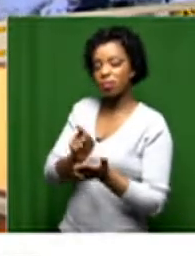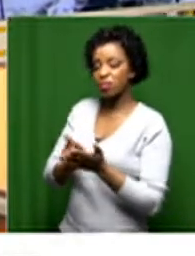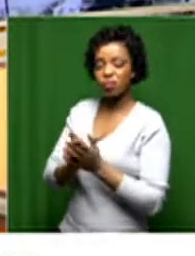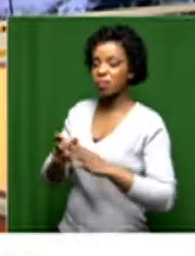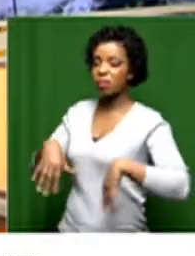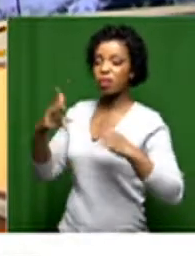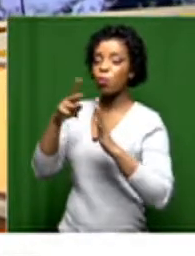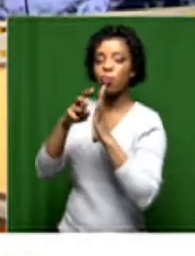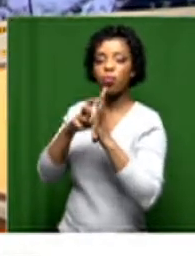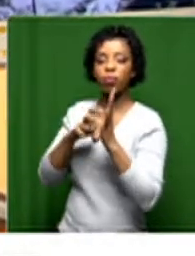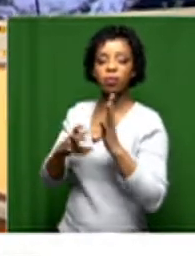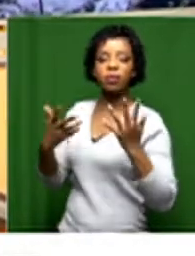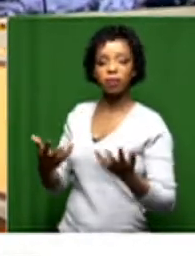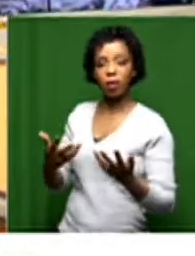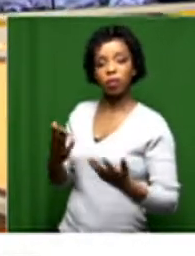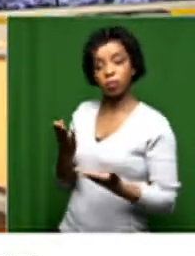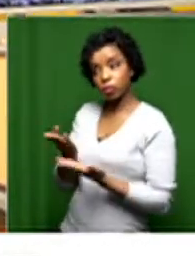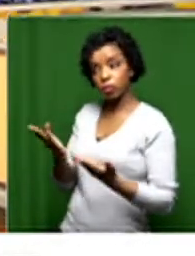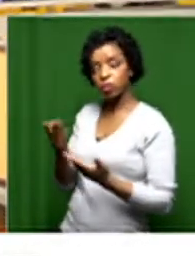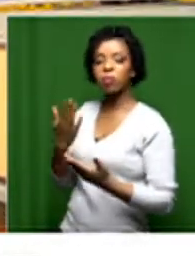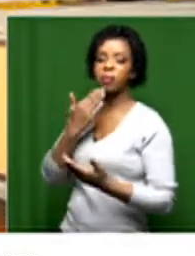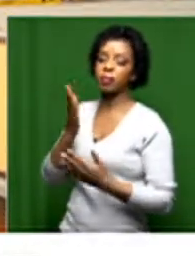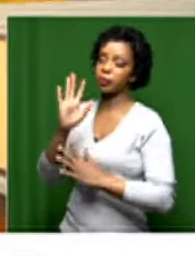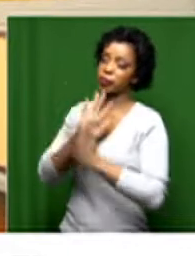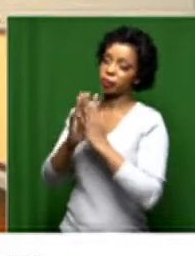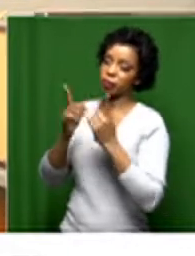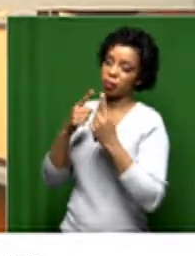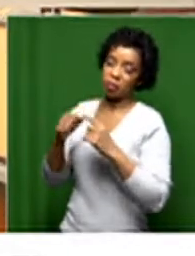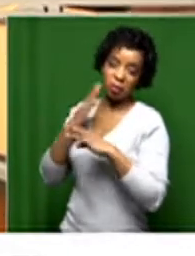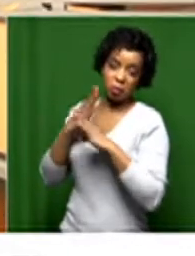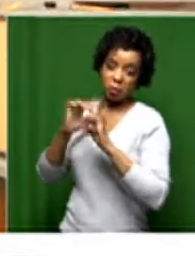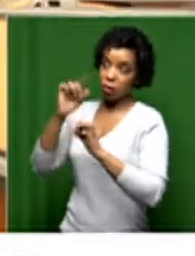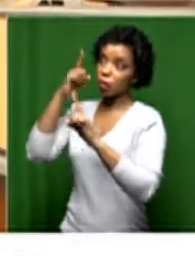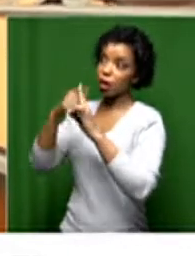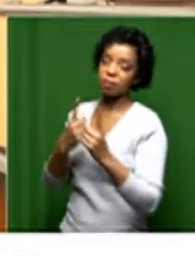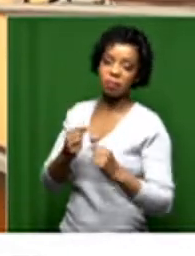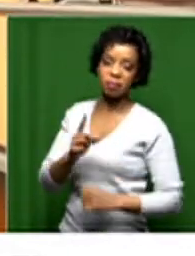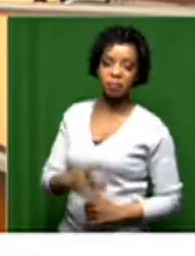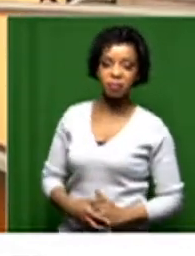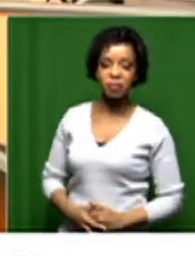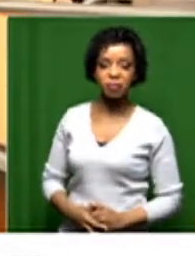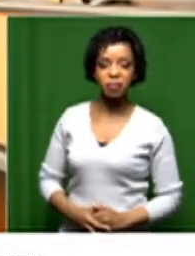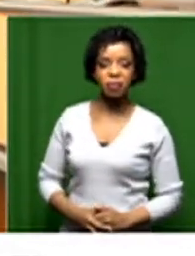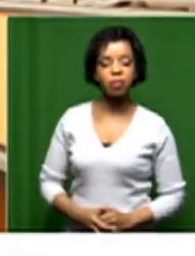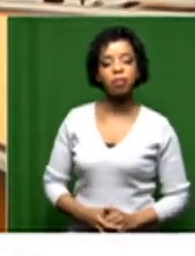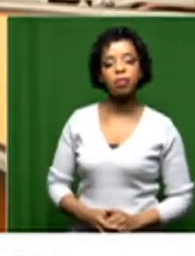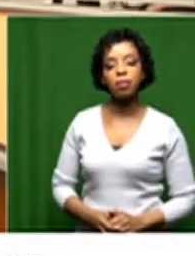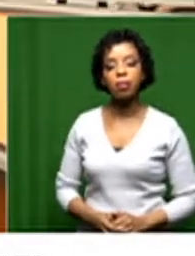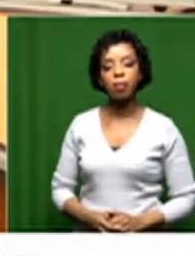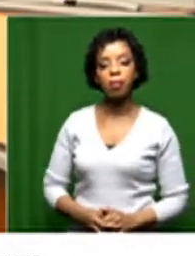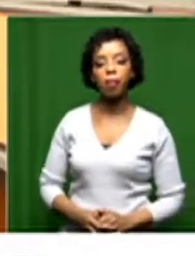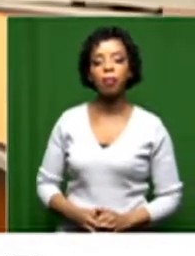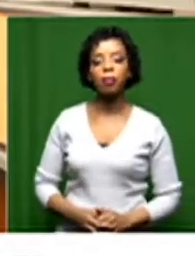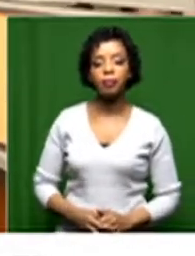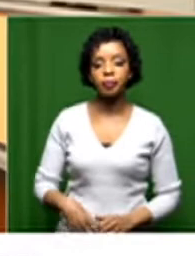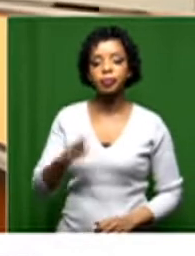us how this is interpreted in your artwork, and what does your work aim to do? Okay, so with my